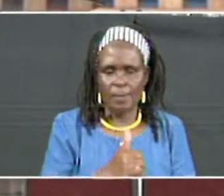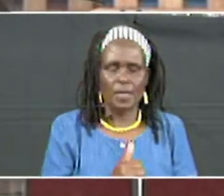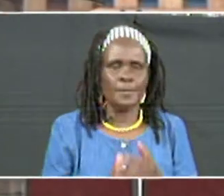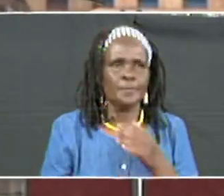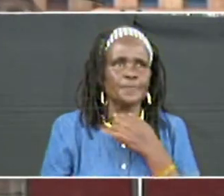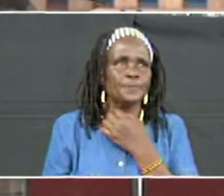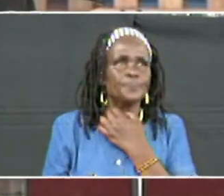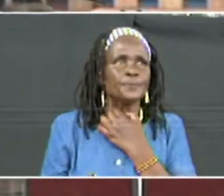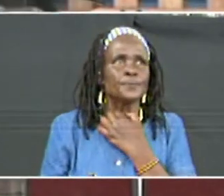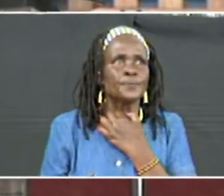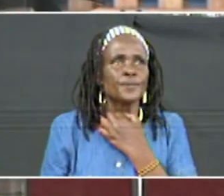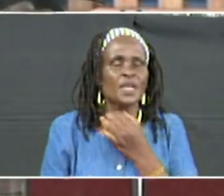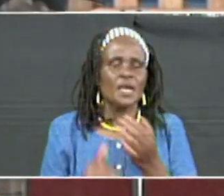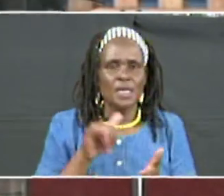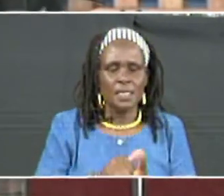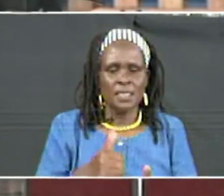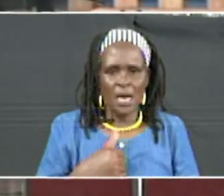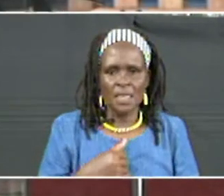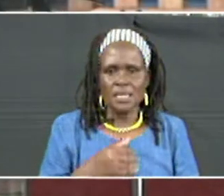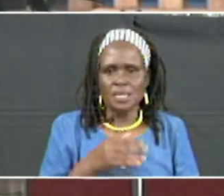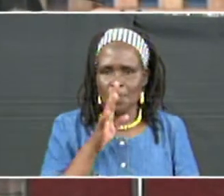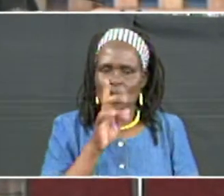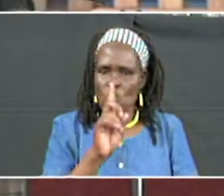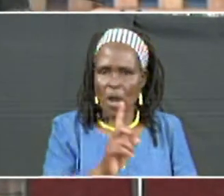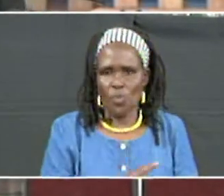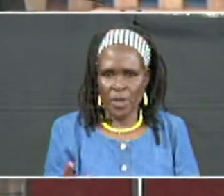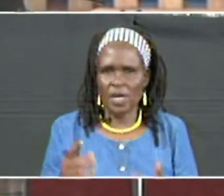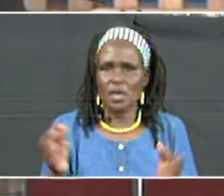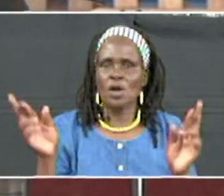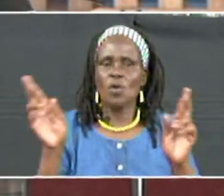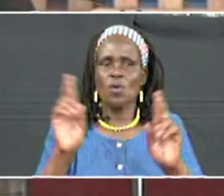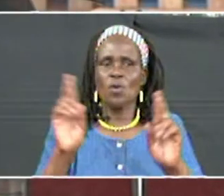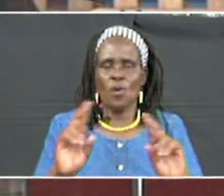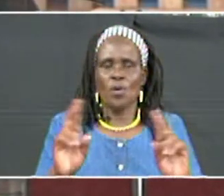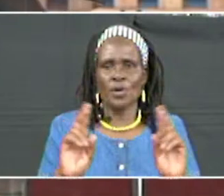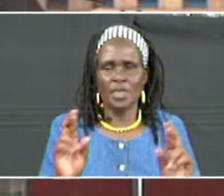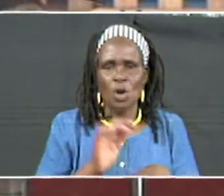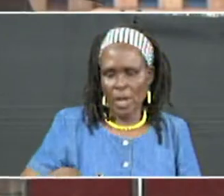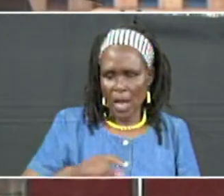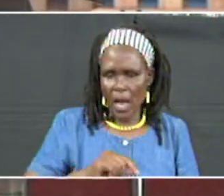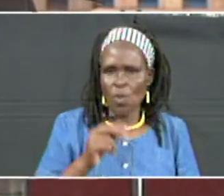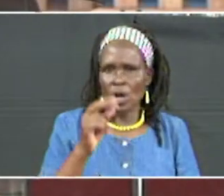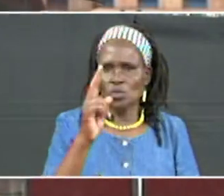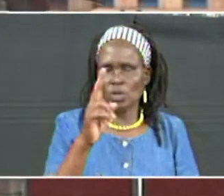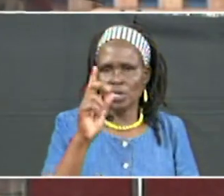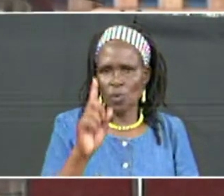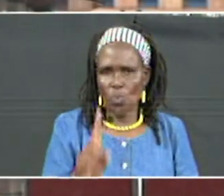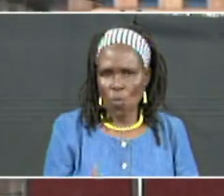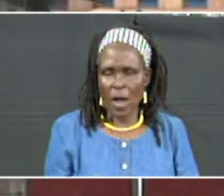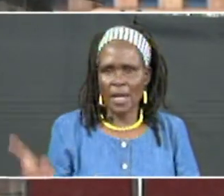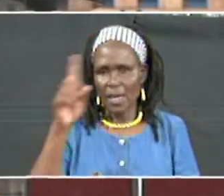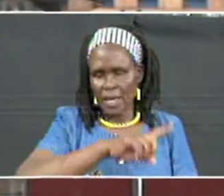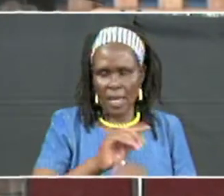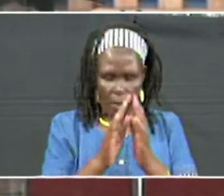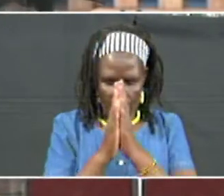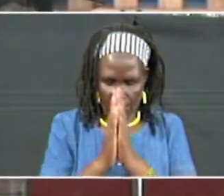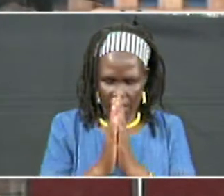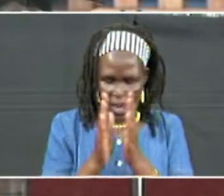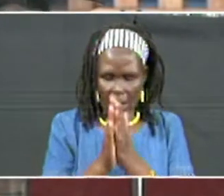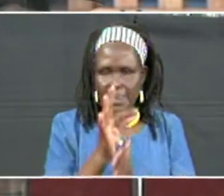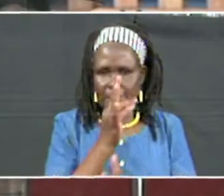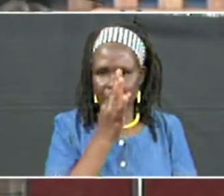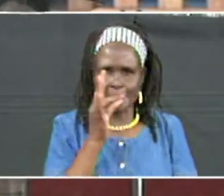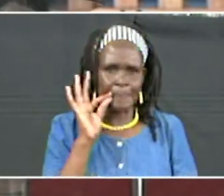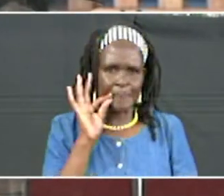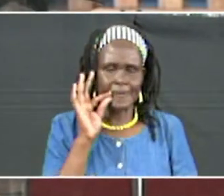It's been 1 week already on our 21-day prayer and fasting